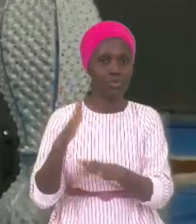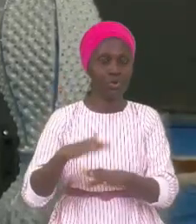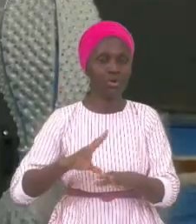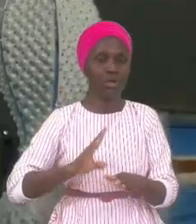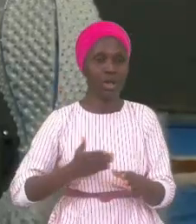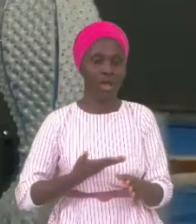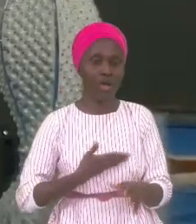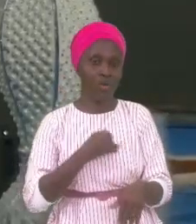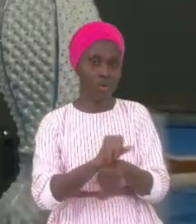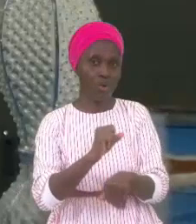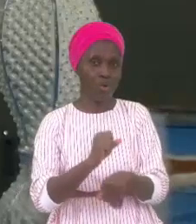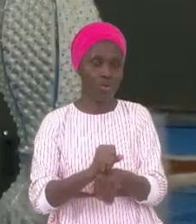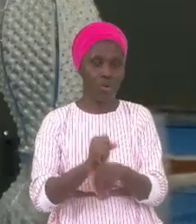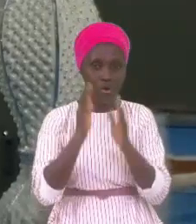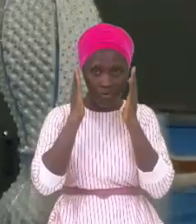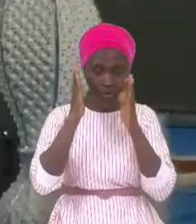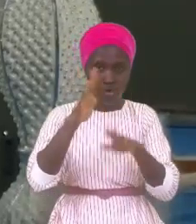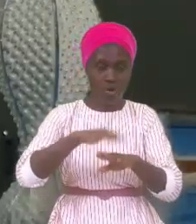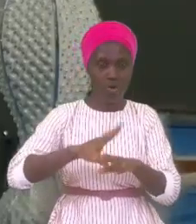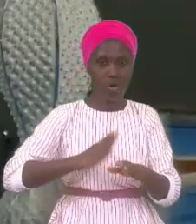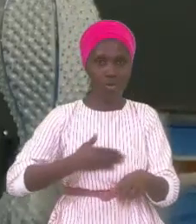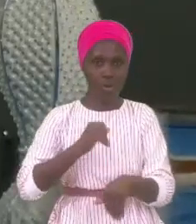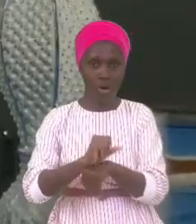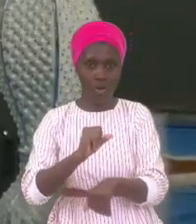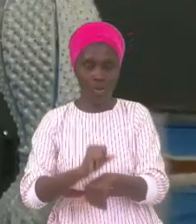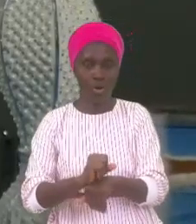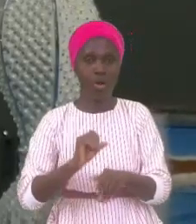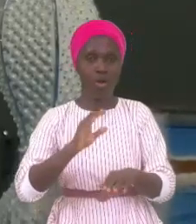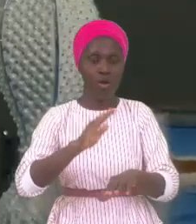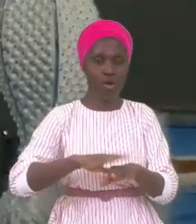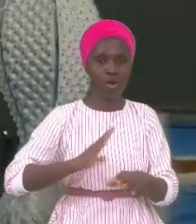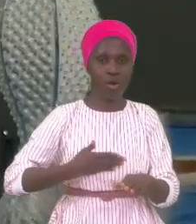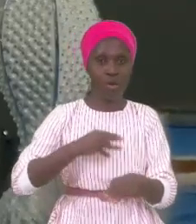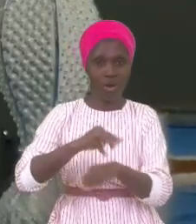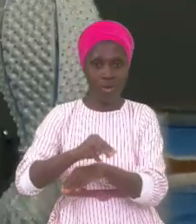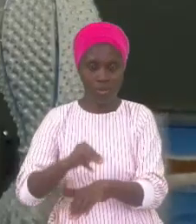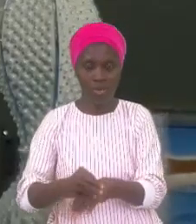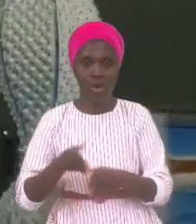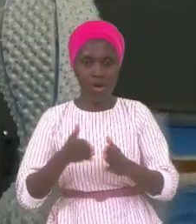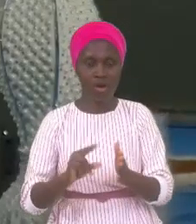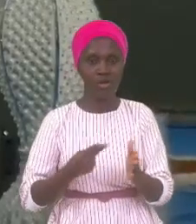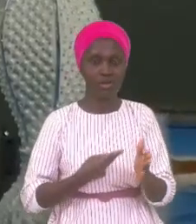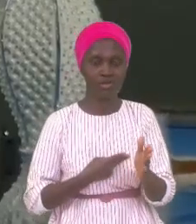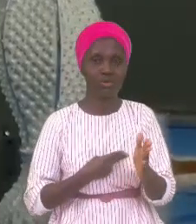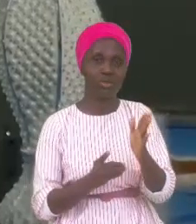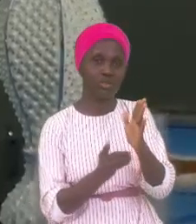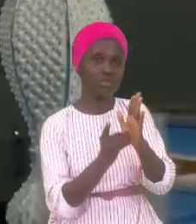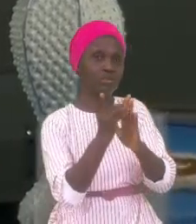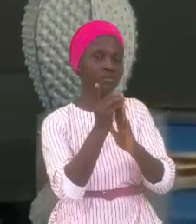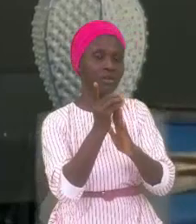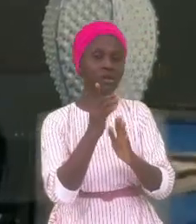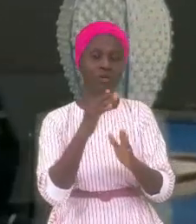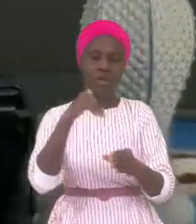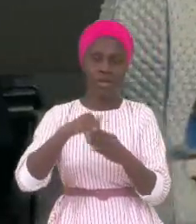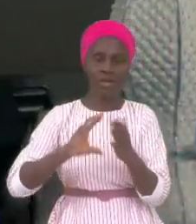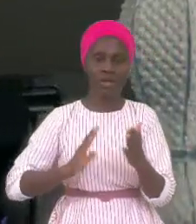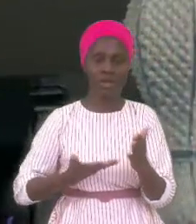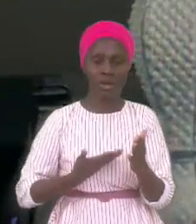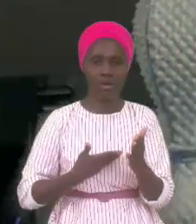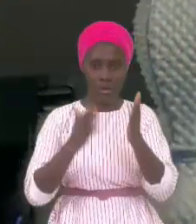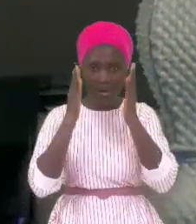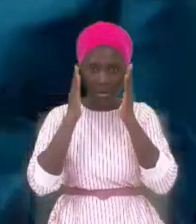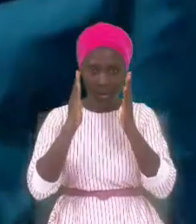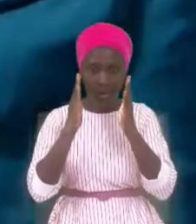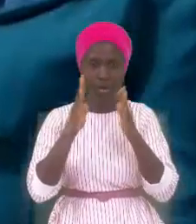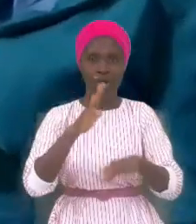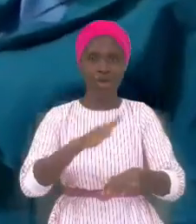us focus on our ministering. Let us kind of improve on our ministry. Let us so concentrate on the calling